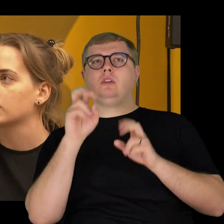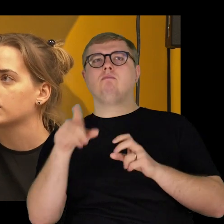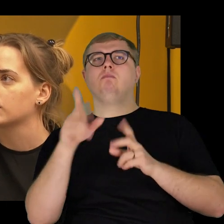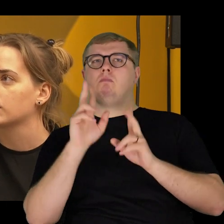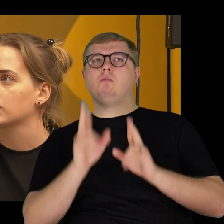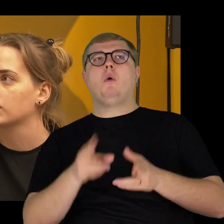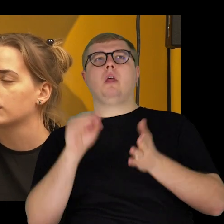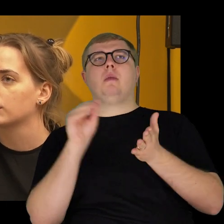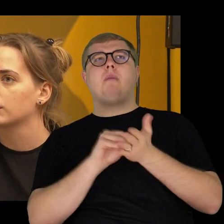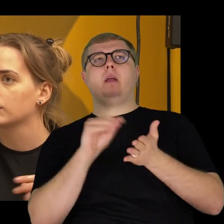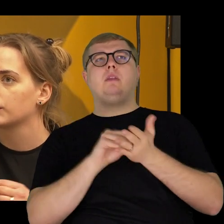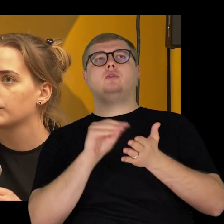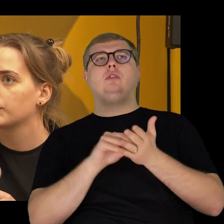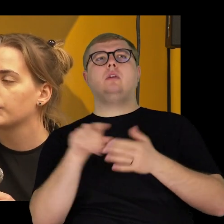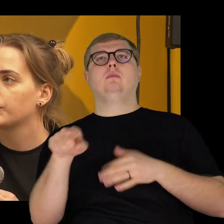sense.